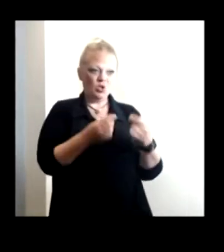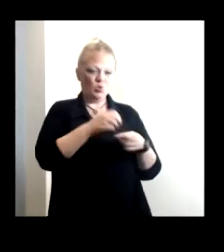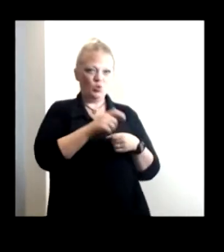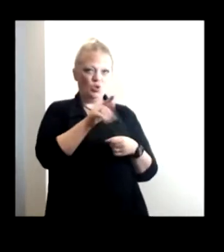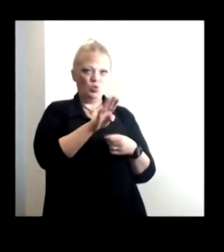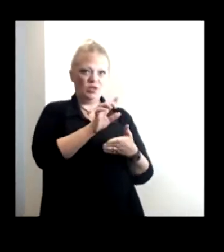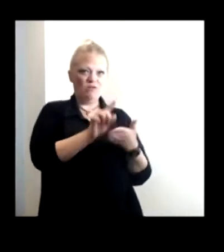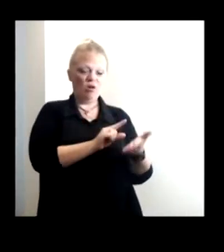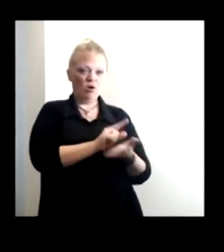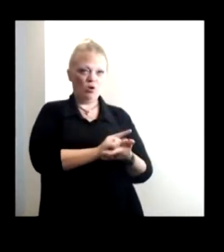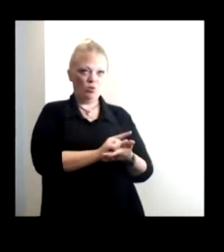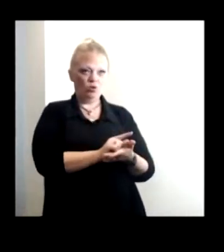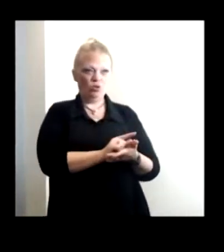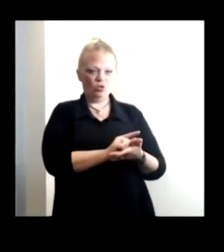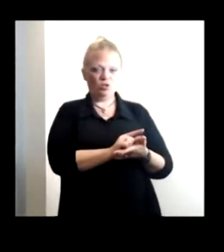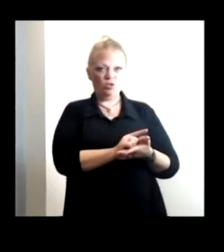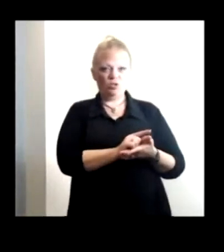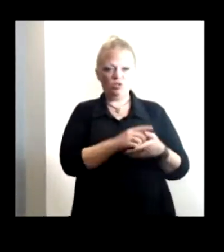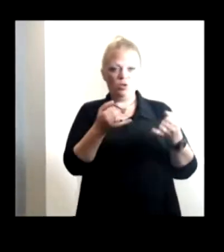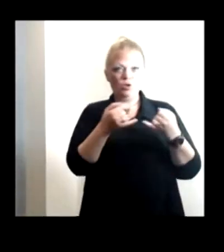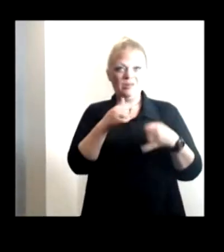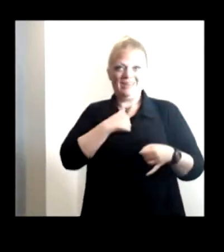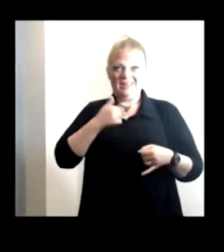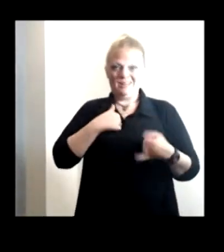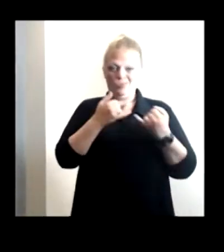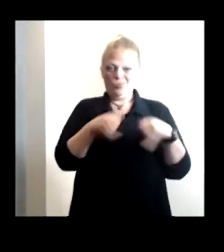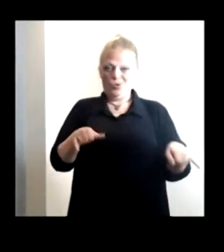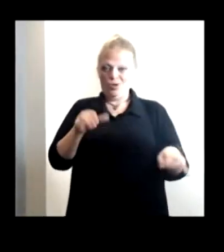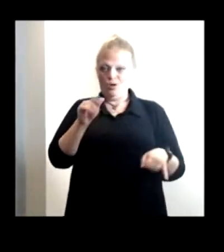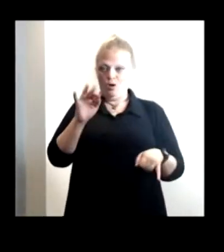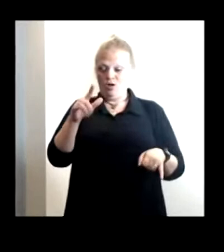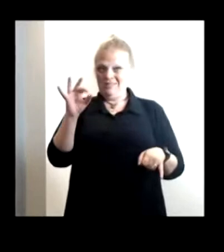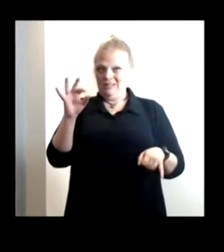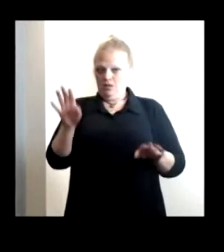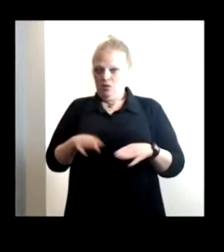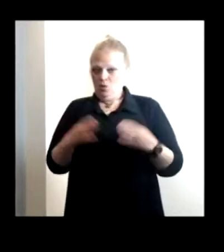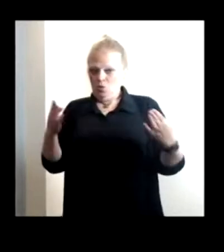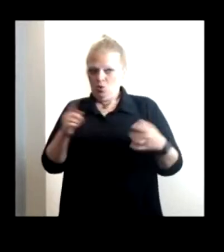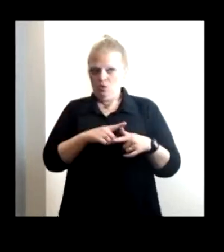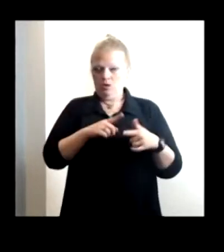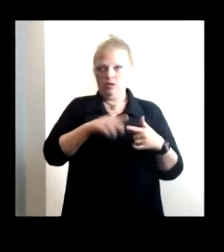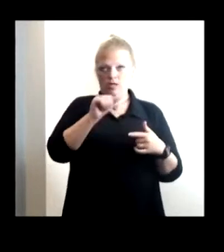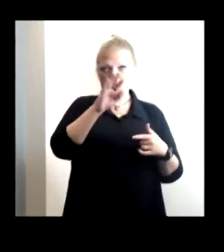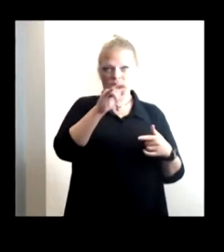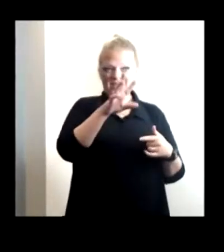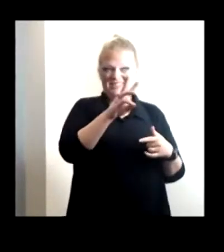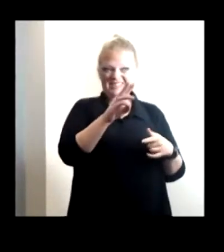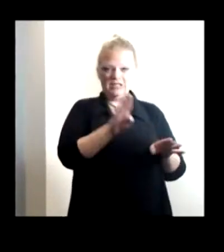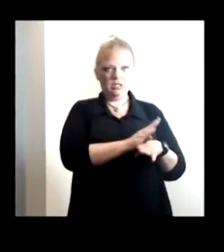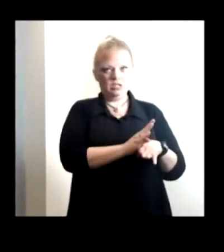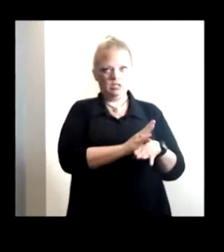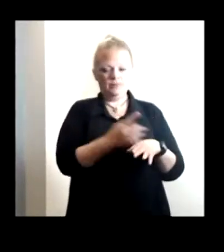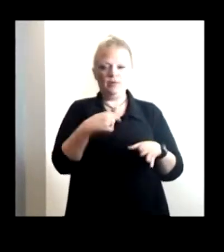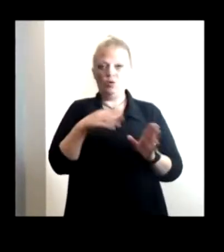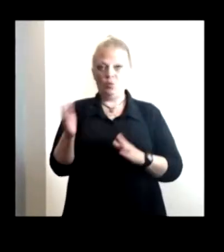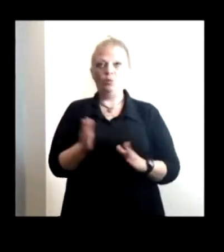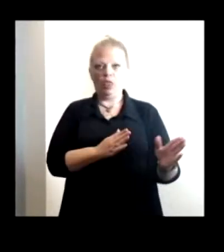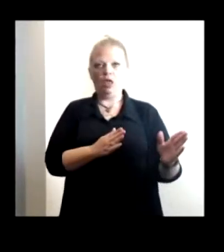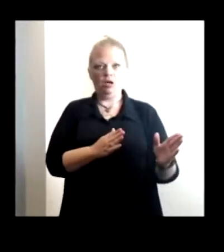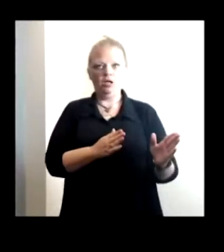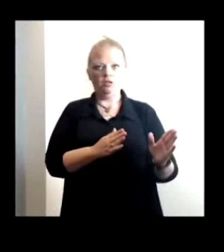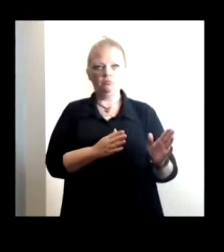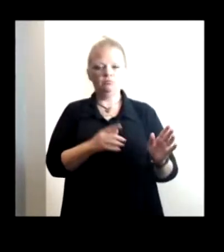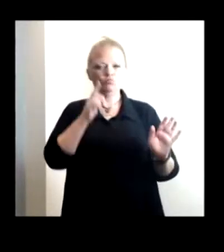24-hour period? The border opens on August 9th, which means on August 6th, we will be pretty busy. We are planning for it.